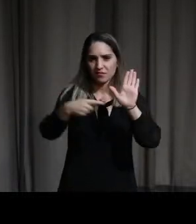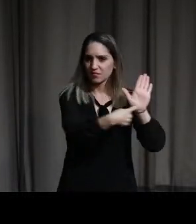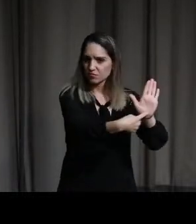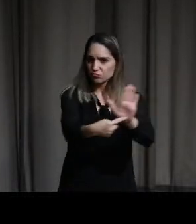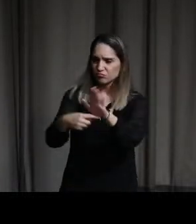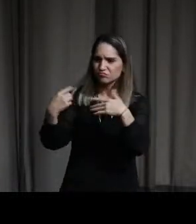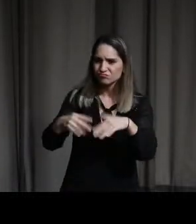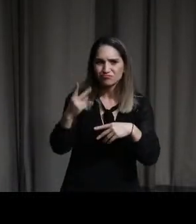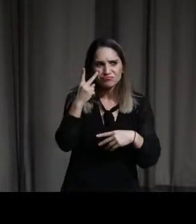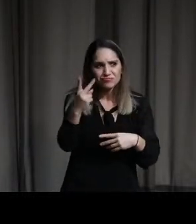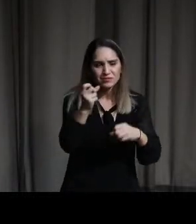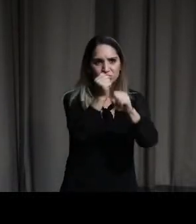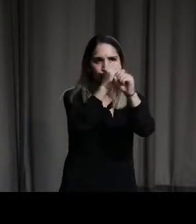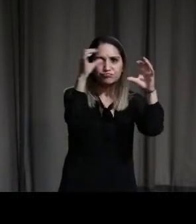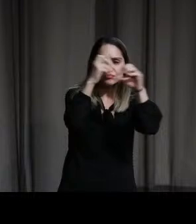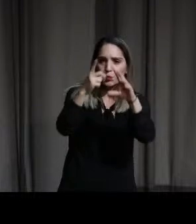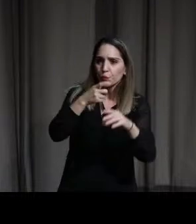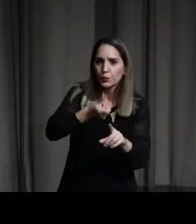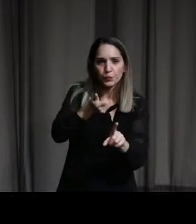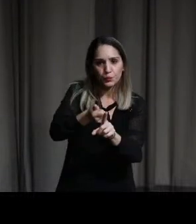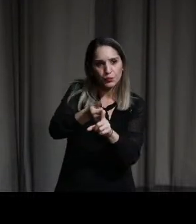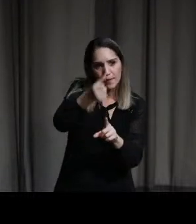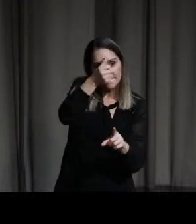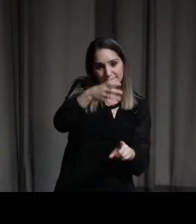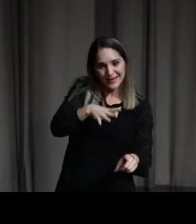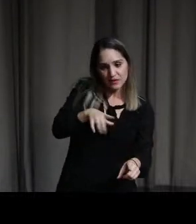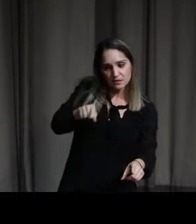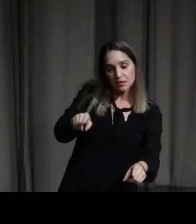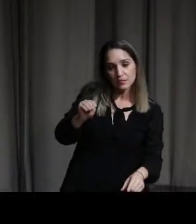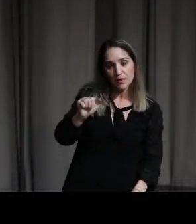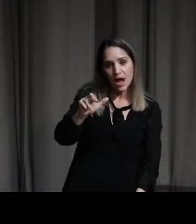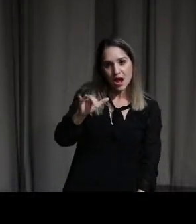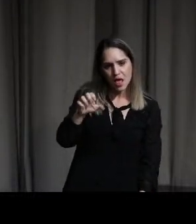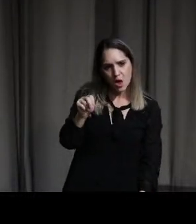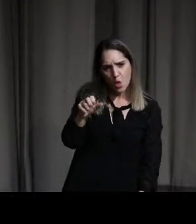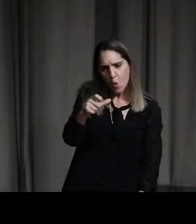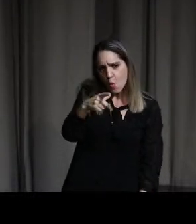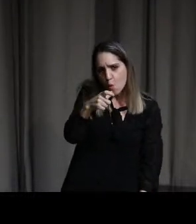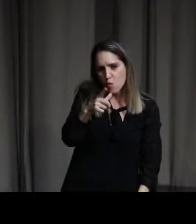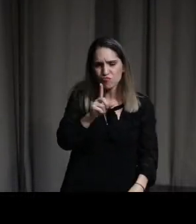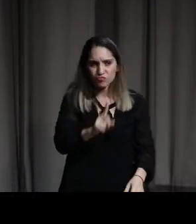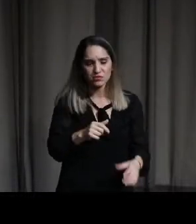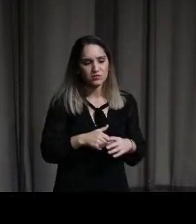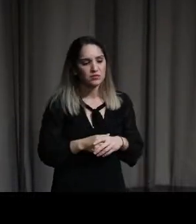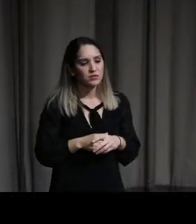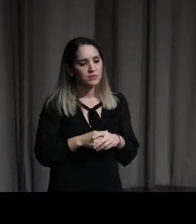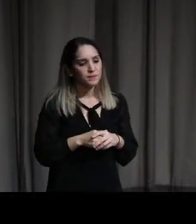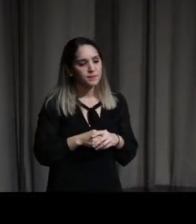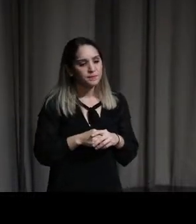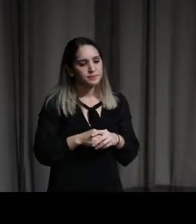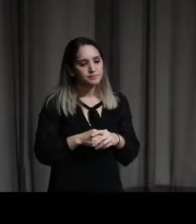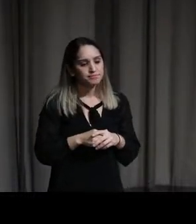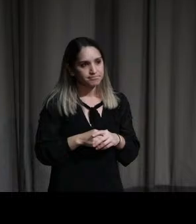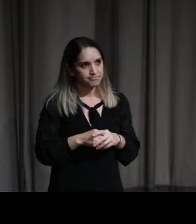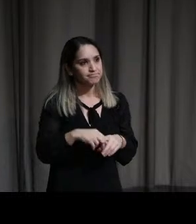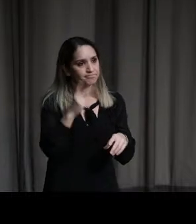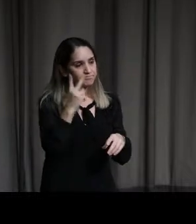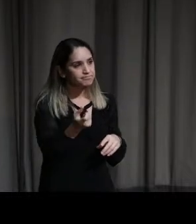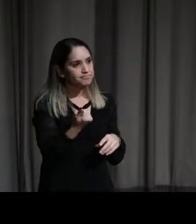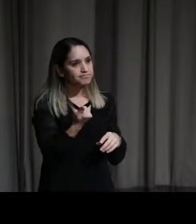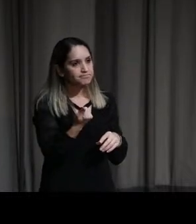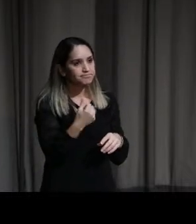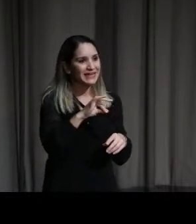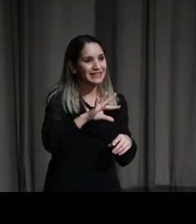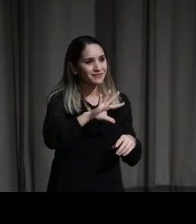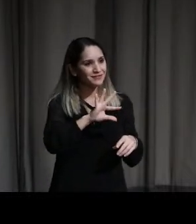know, who is this man and this artist in that context? And it's a context in which, on the one hand, the arrival of the revolution